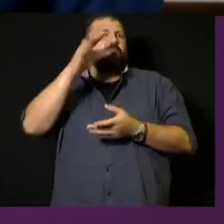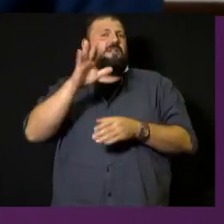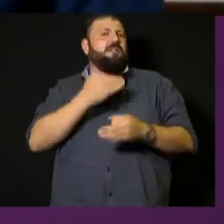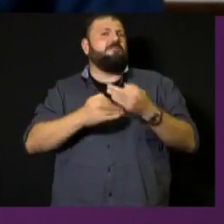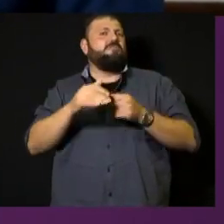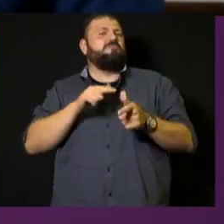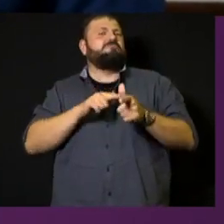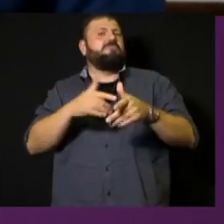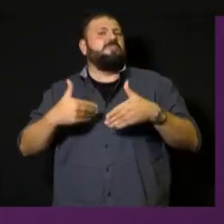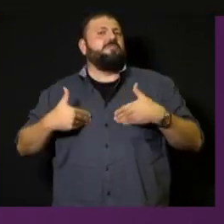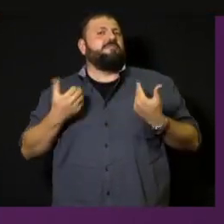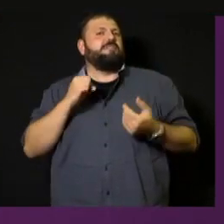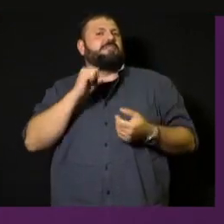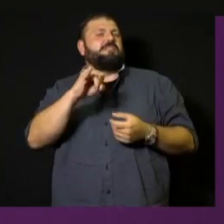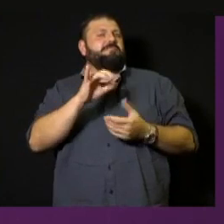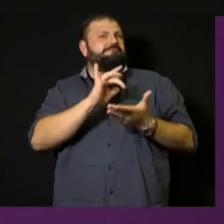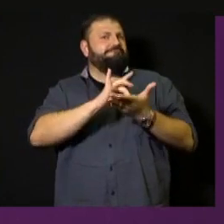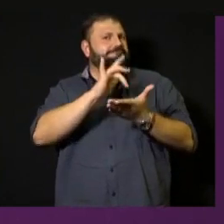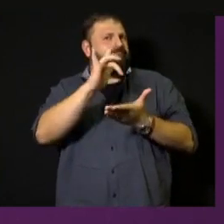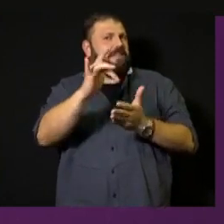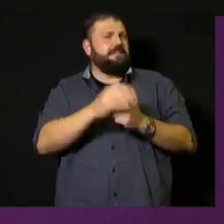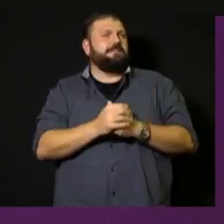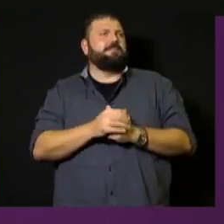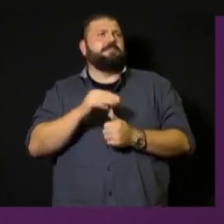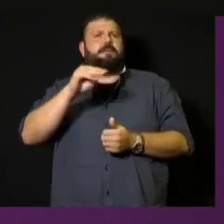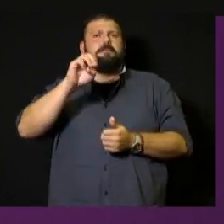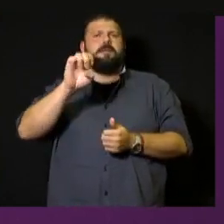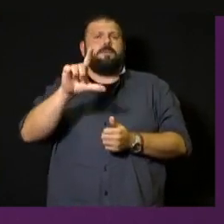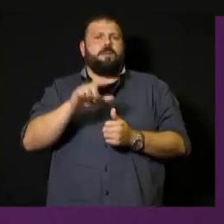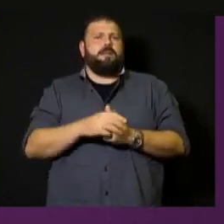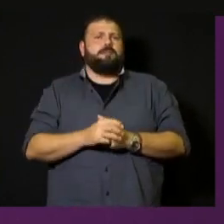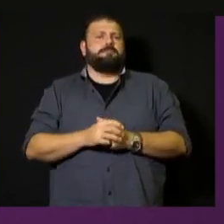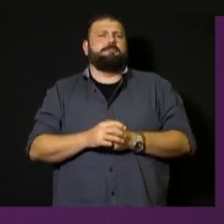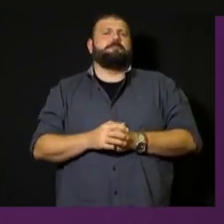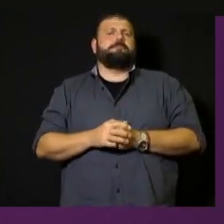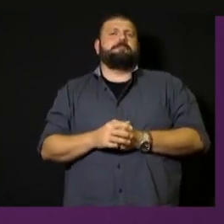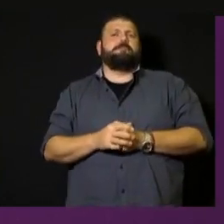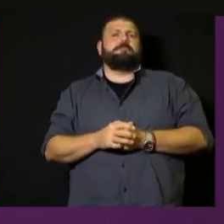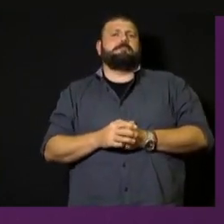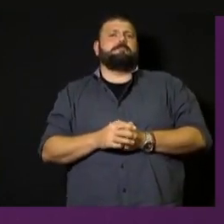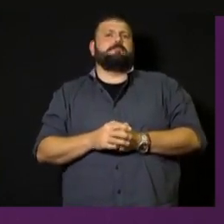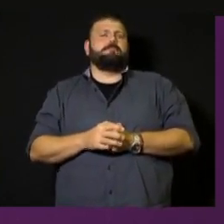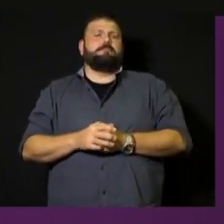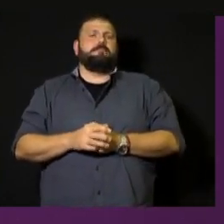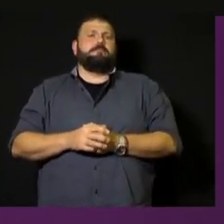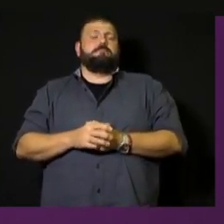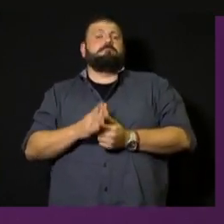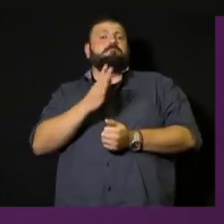Thank you, Wilfred. Manuel.